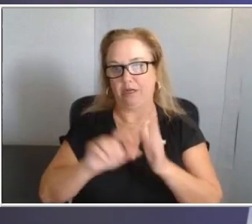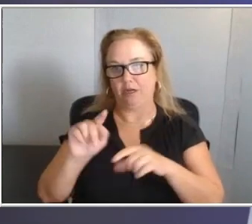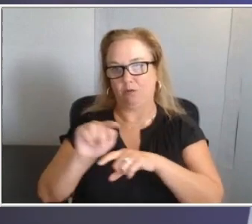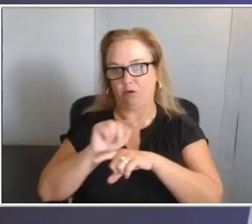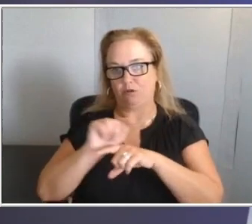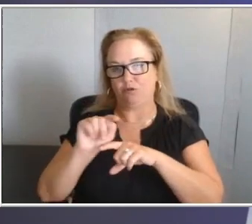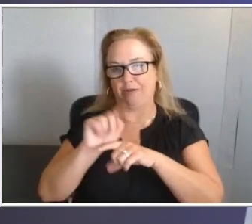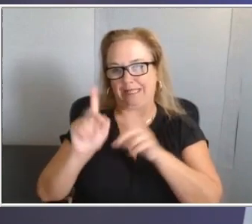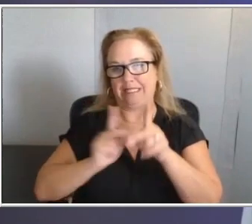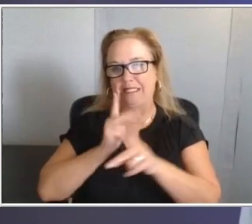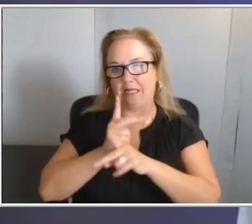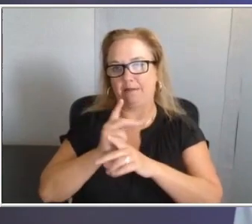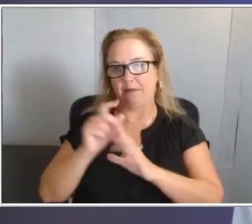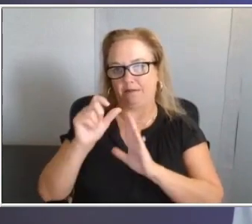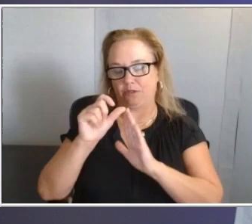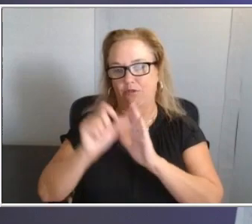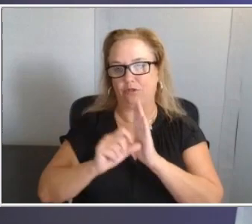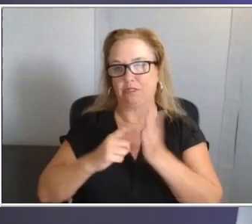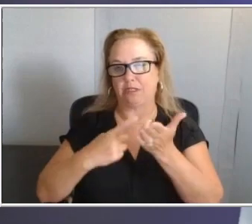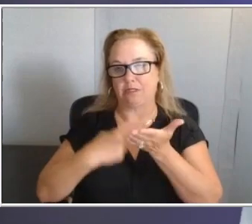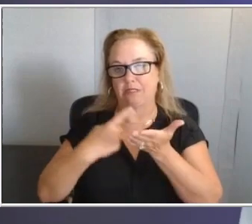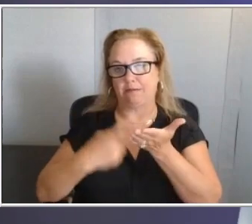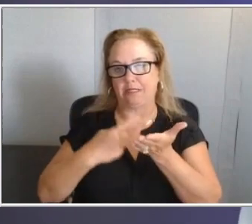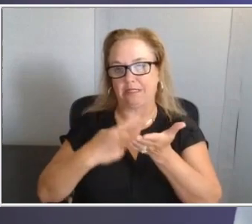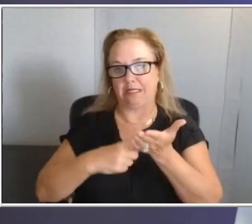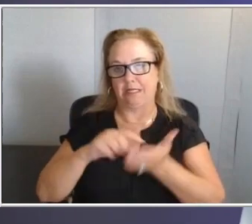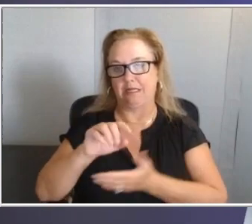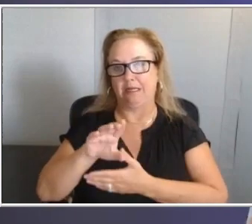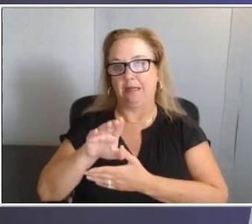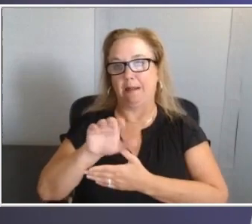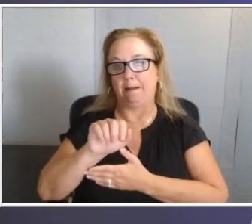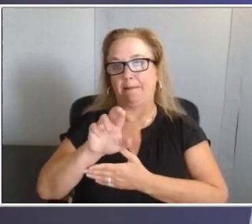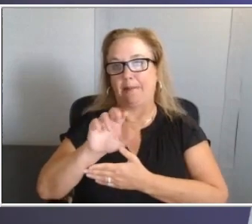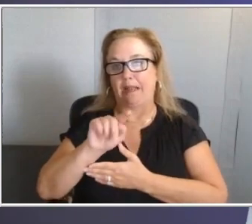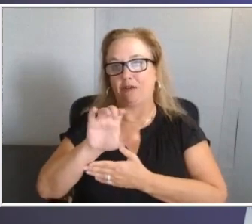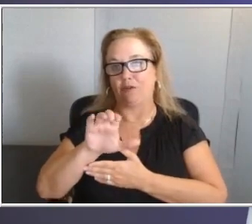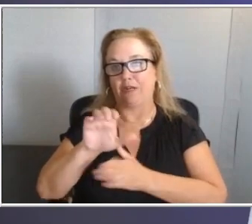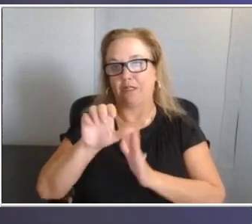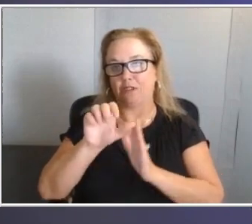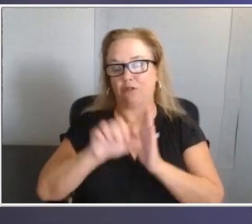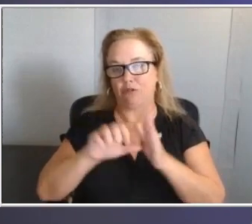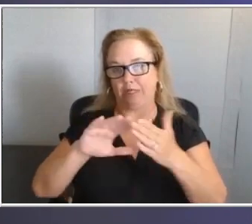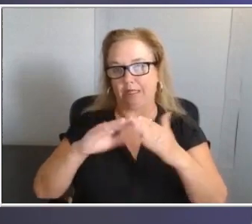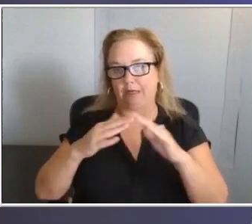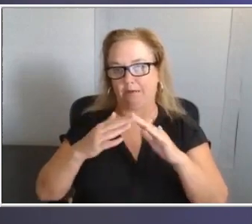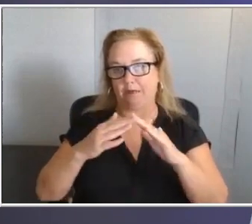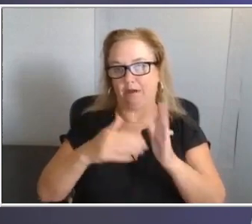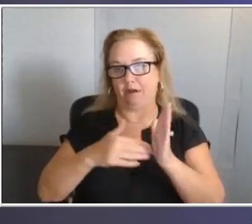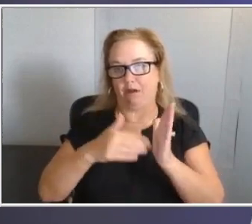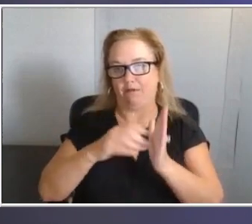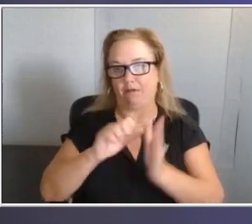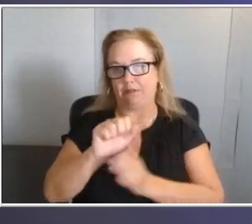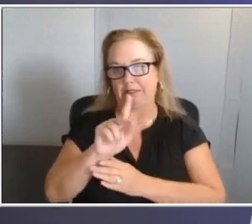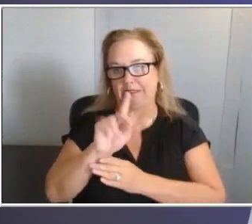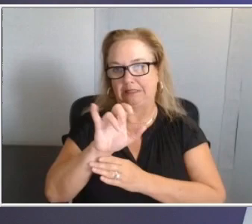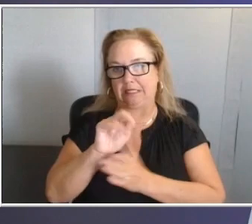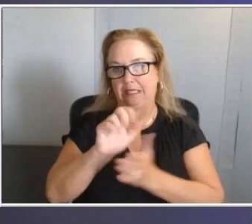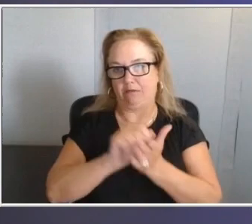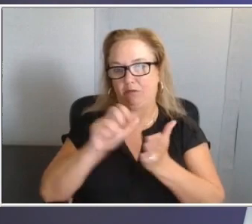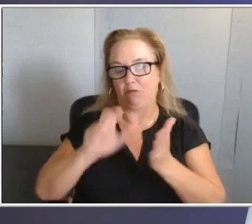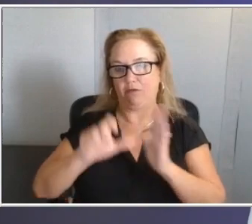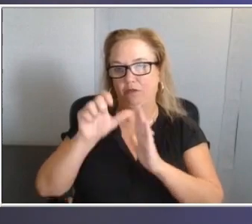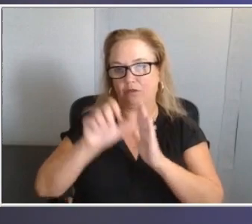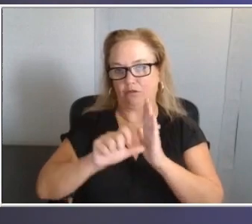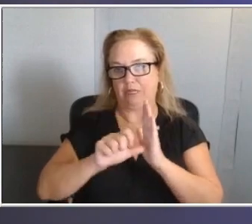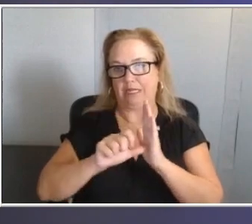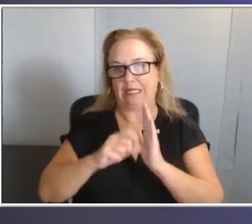types of surgeries, and so sometimes the bariatric surgeons, maybe in the community, will offer skin removal as well. This is